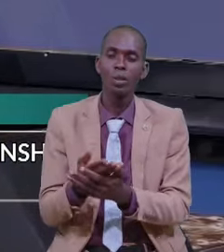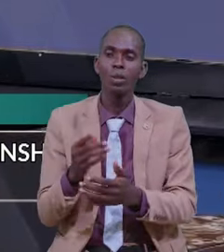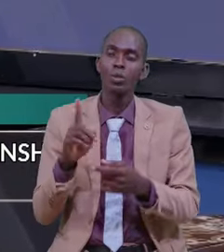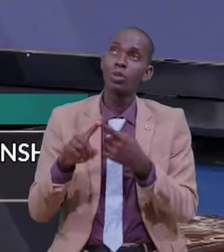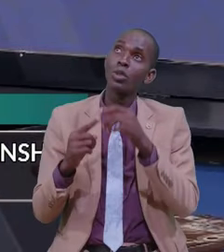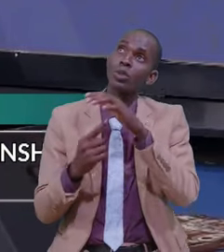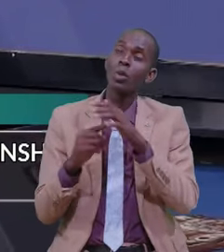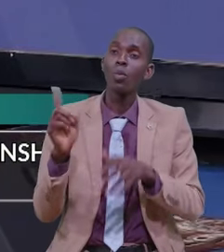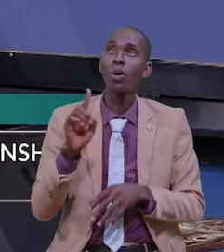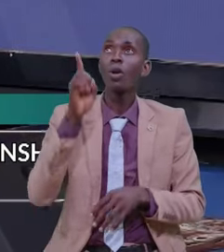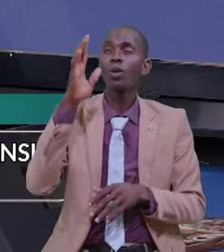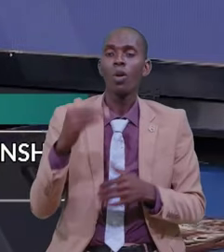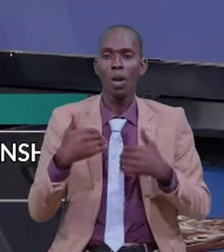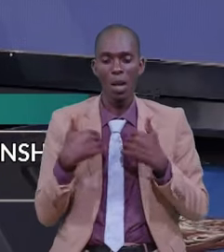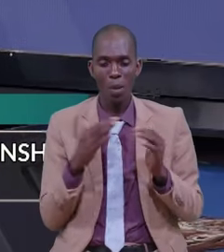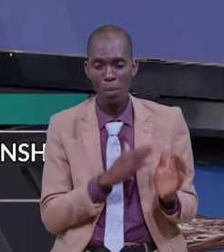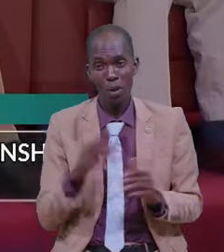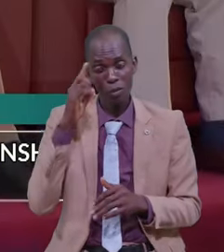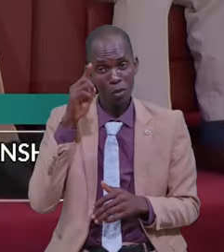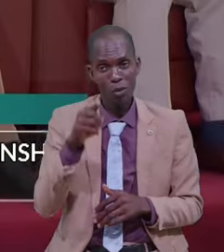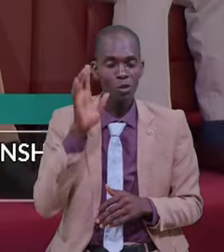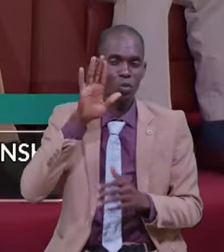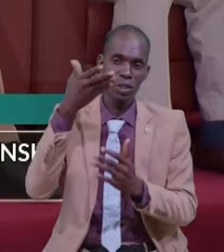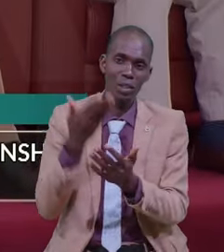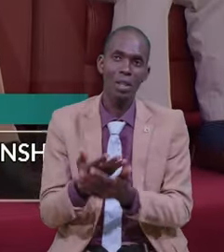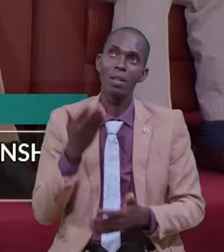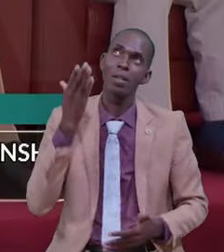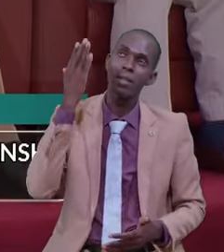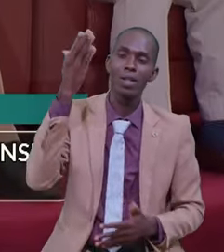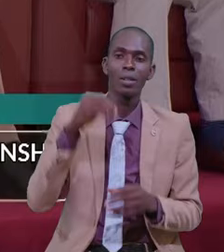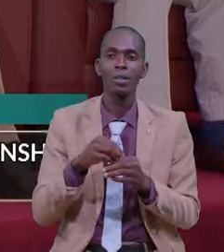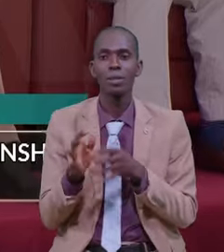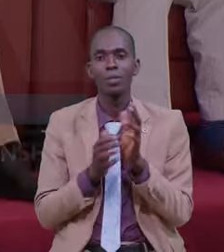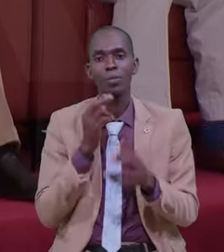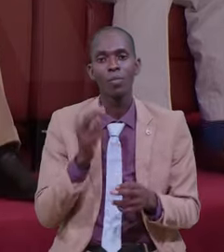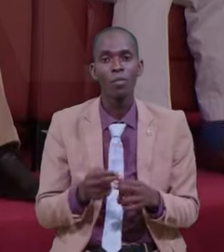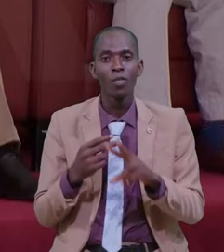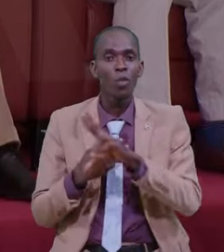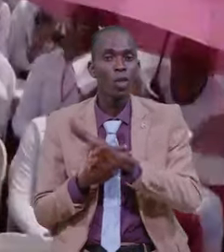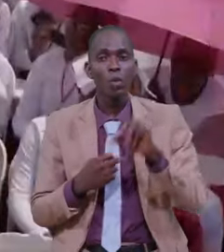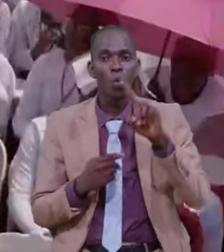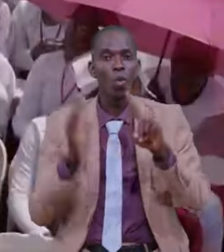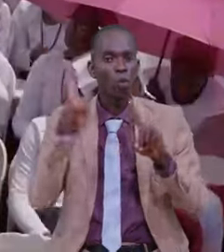has ordained you will get to. No one will stop you.